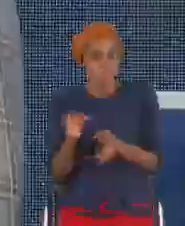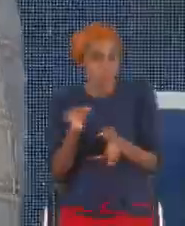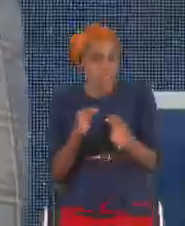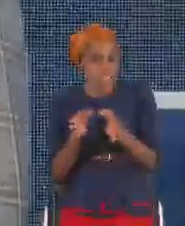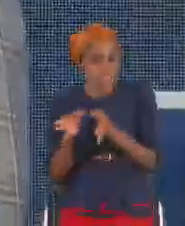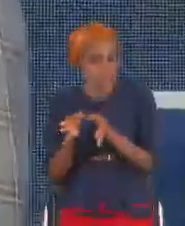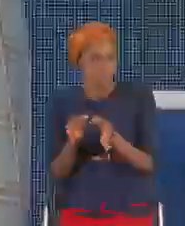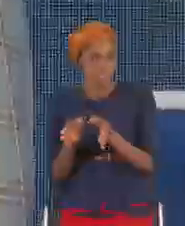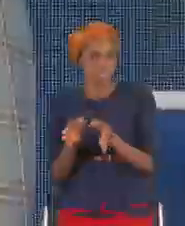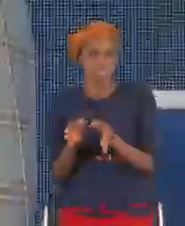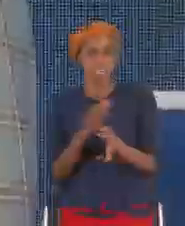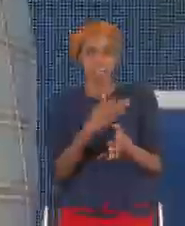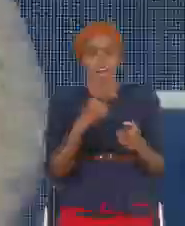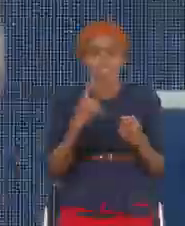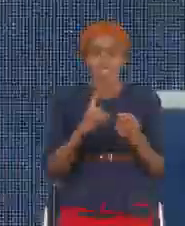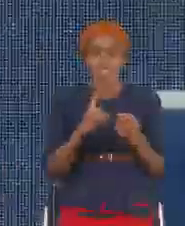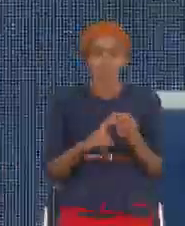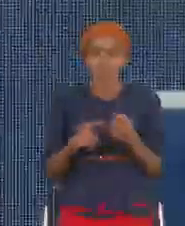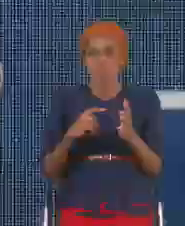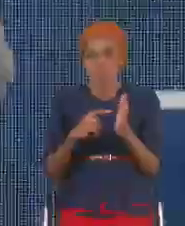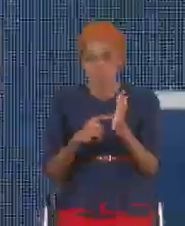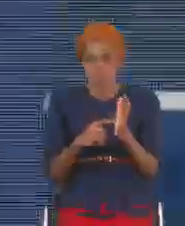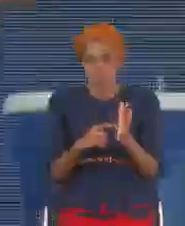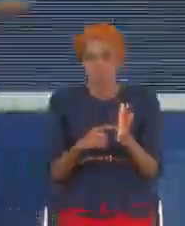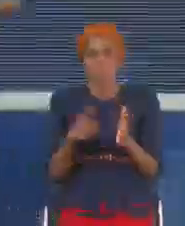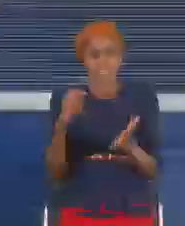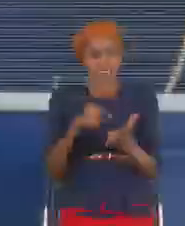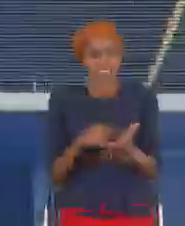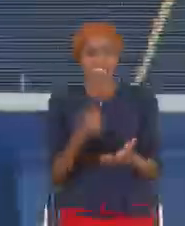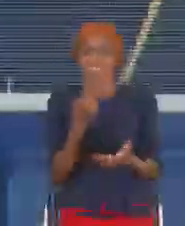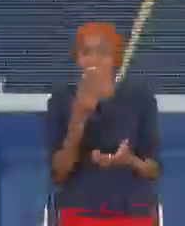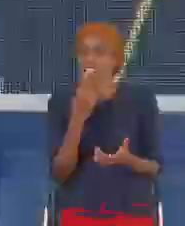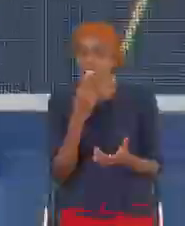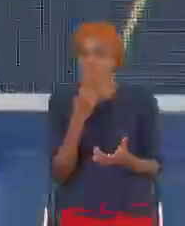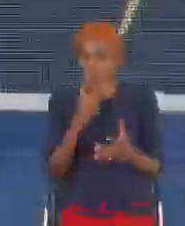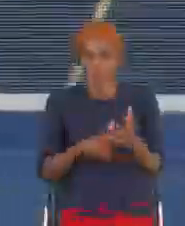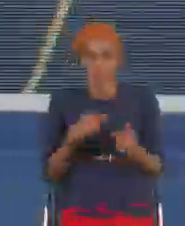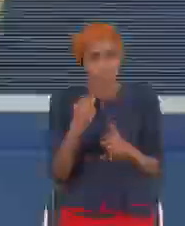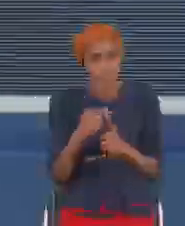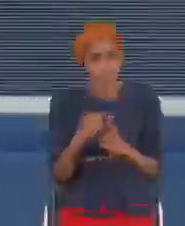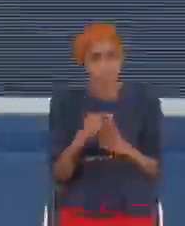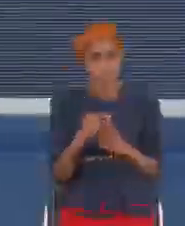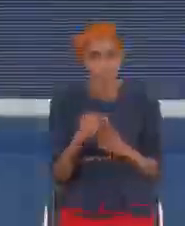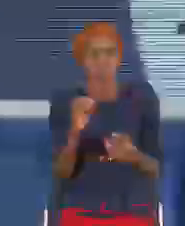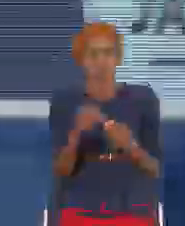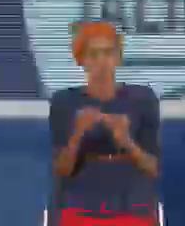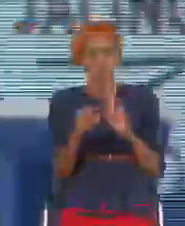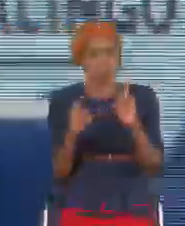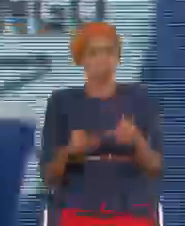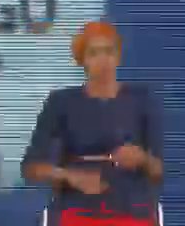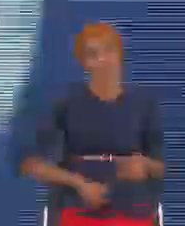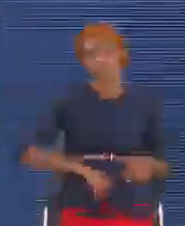out, and to detect this tongue. What's the adjective? Number one,